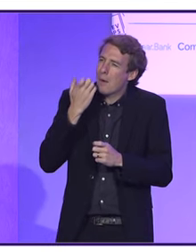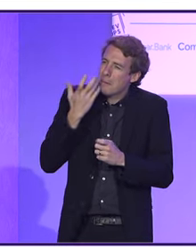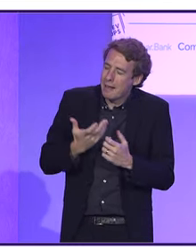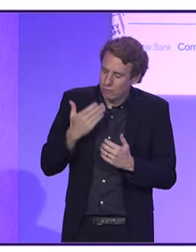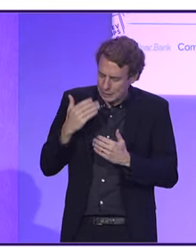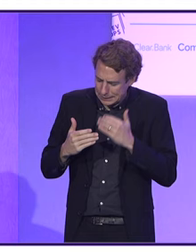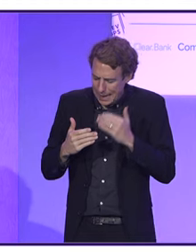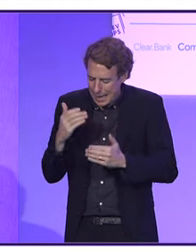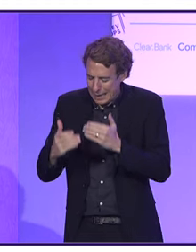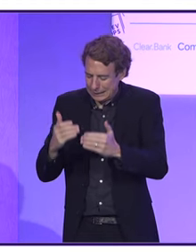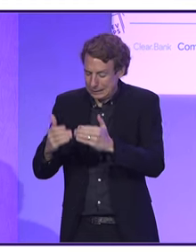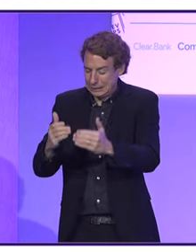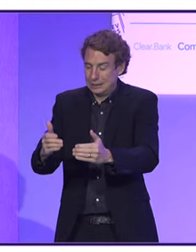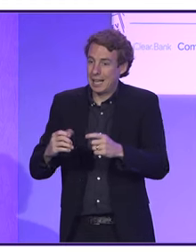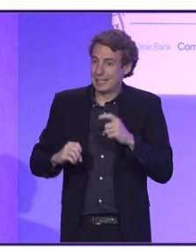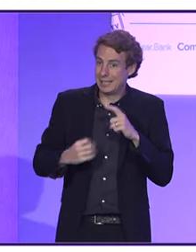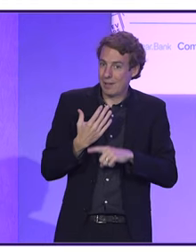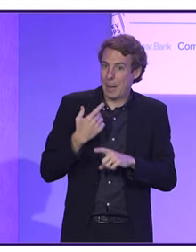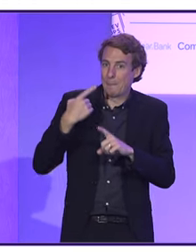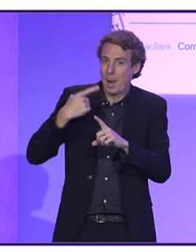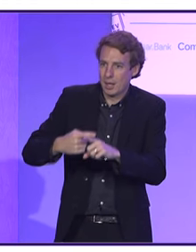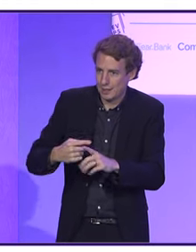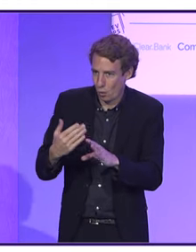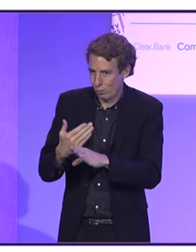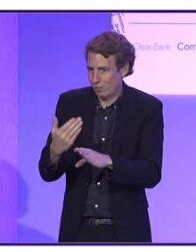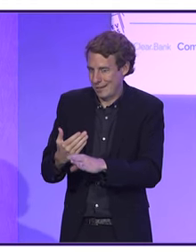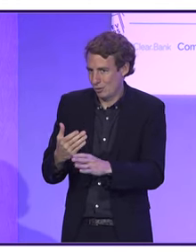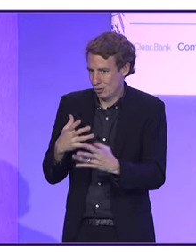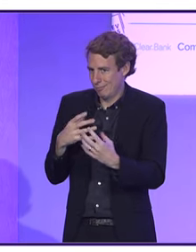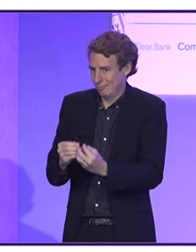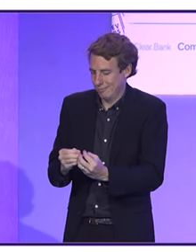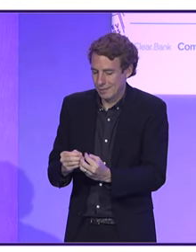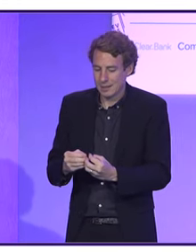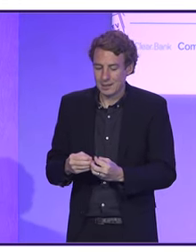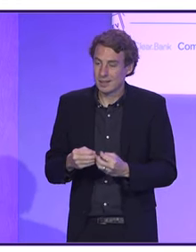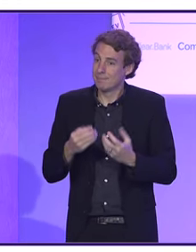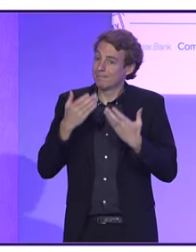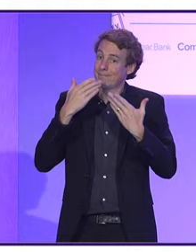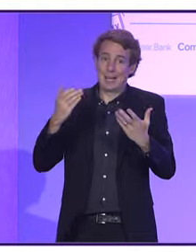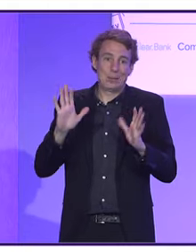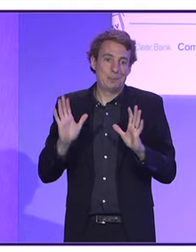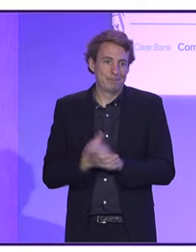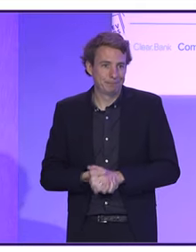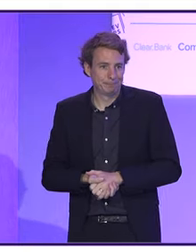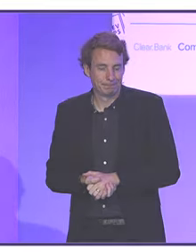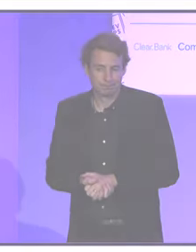developer side as well as the operations. So with that being said, thank you.